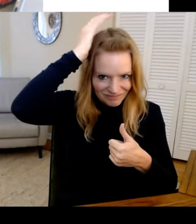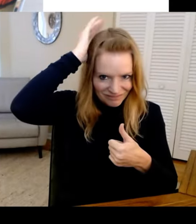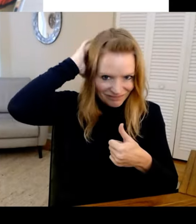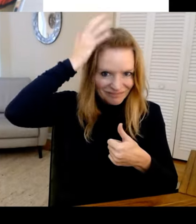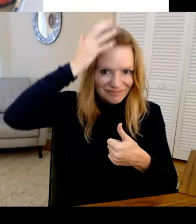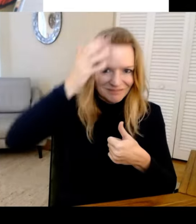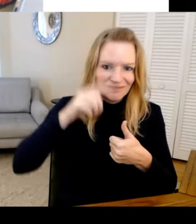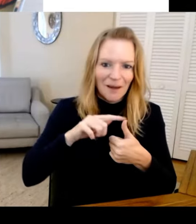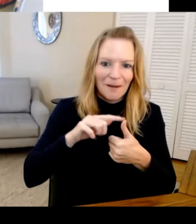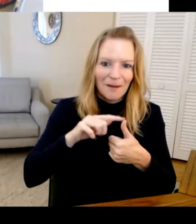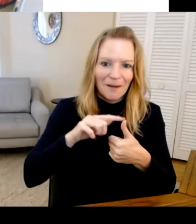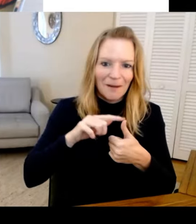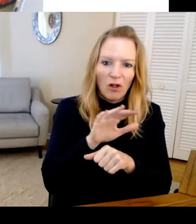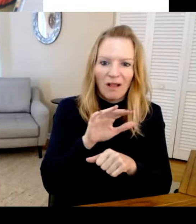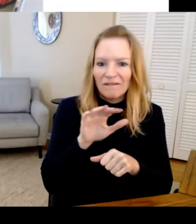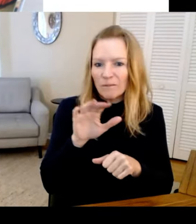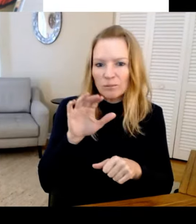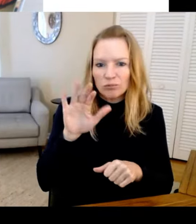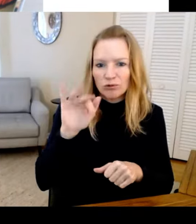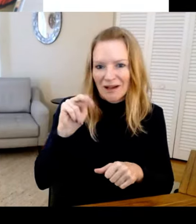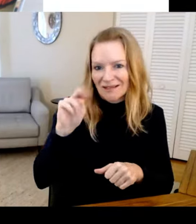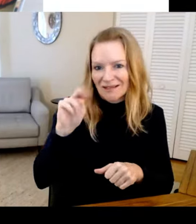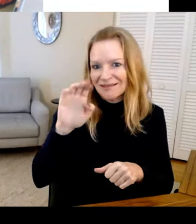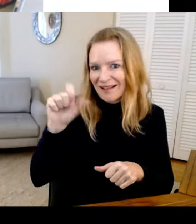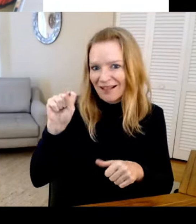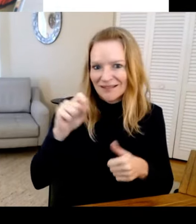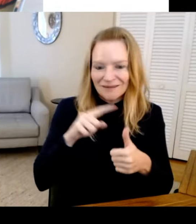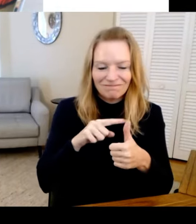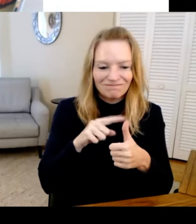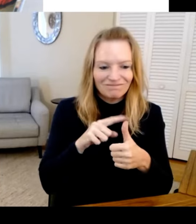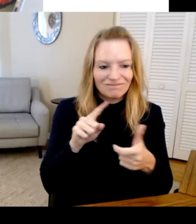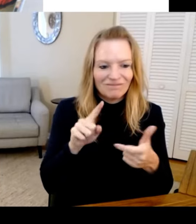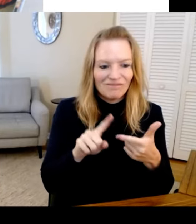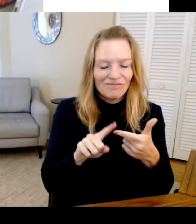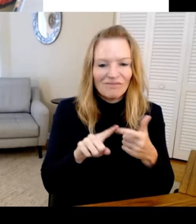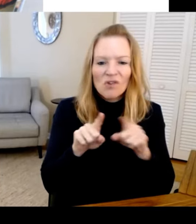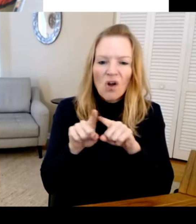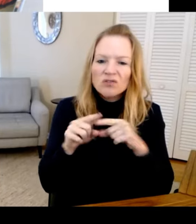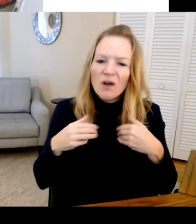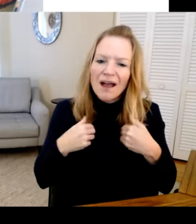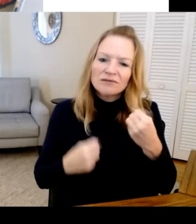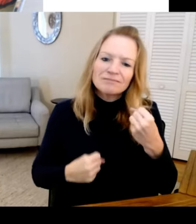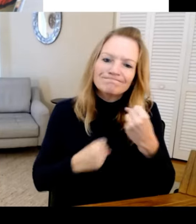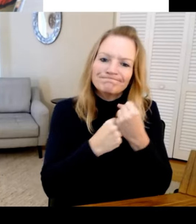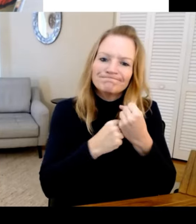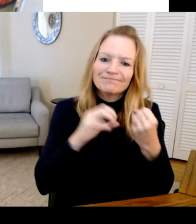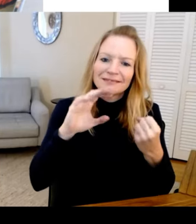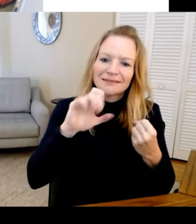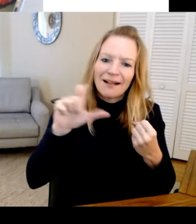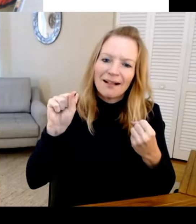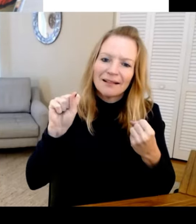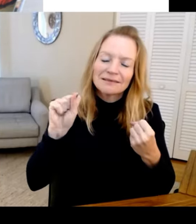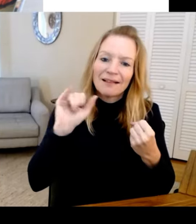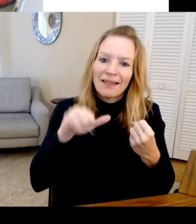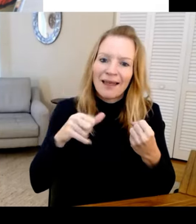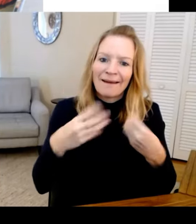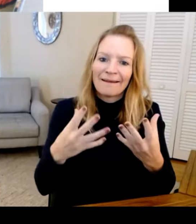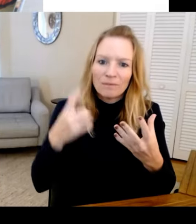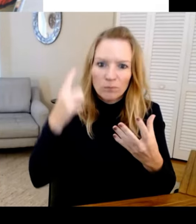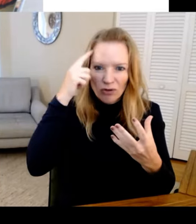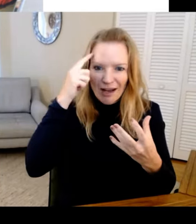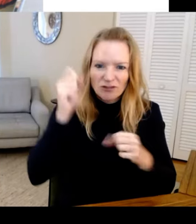which control all your thinking, and those are all throughout the brain. Your brain is full of brain cells. You also